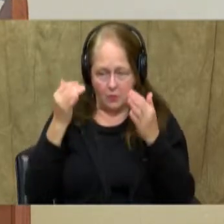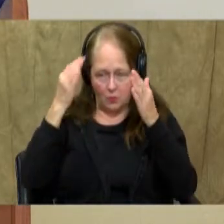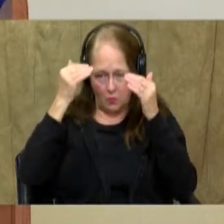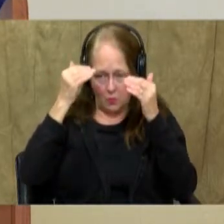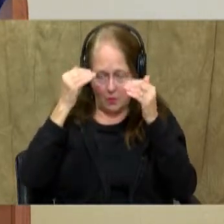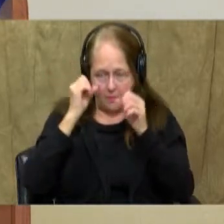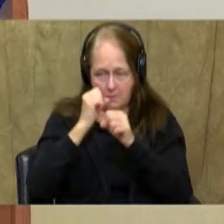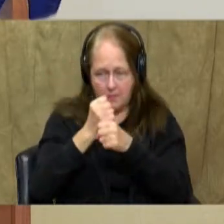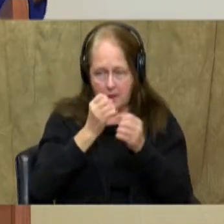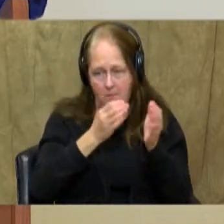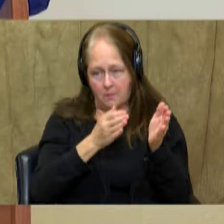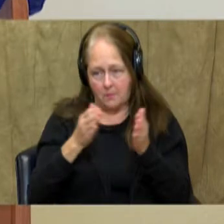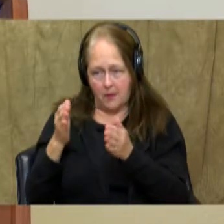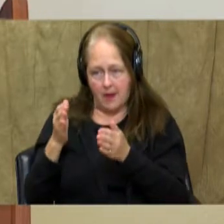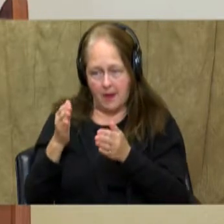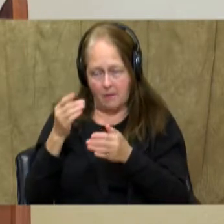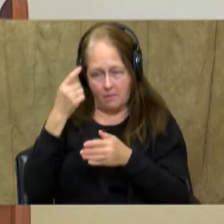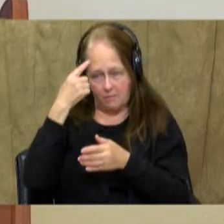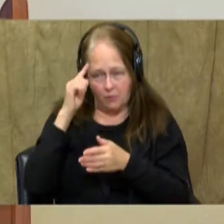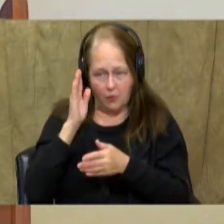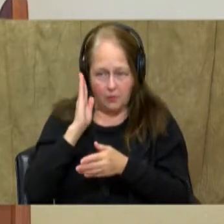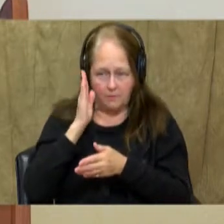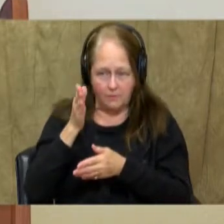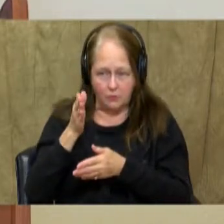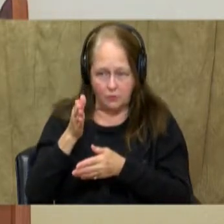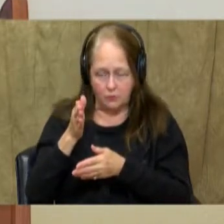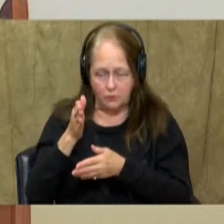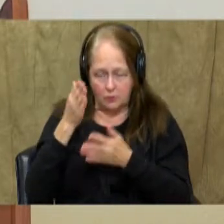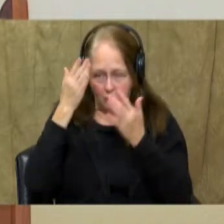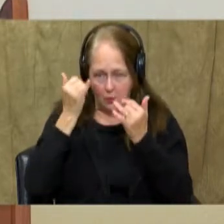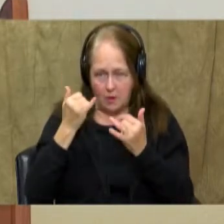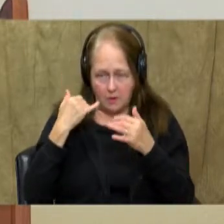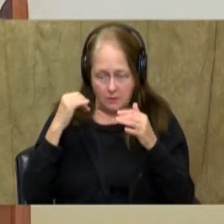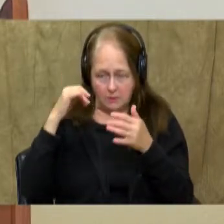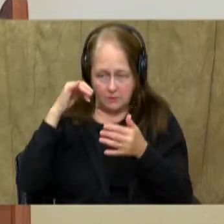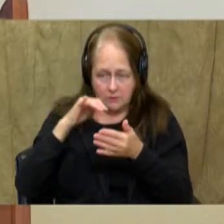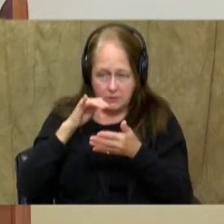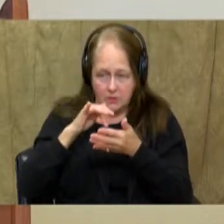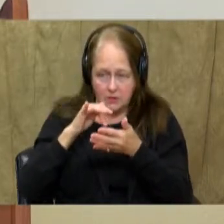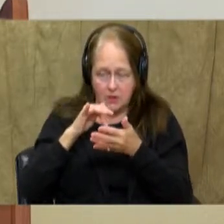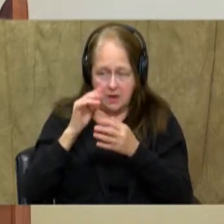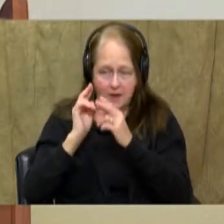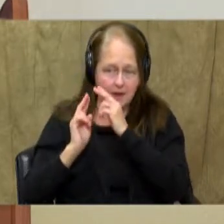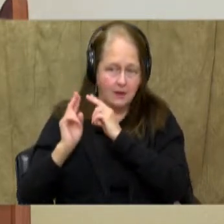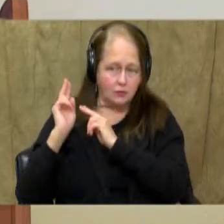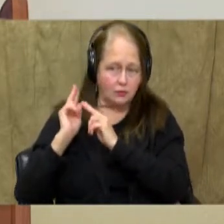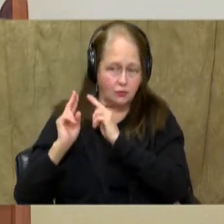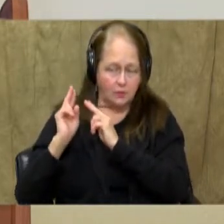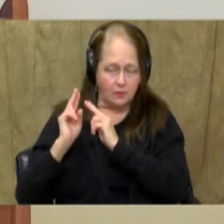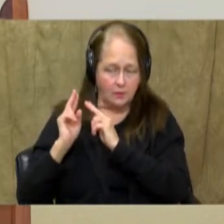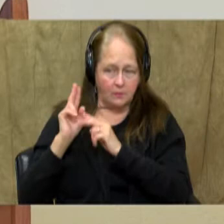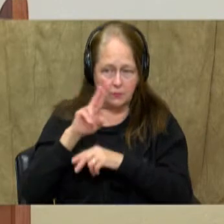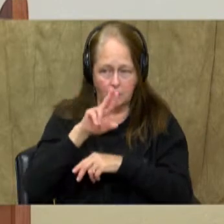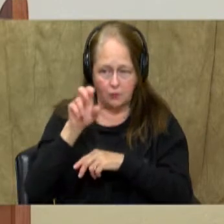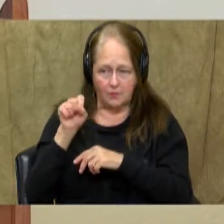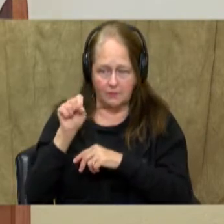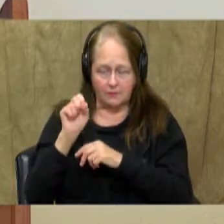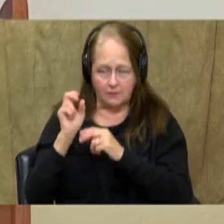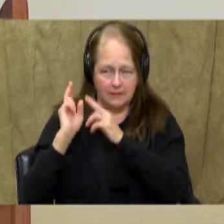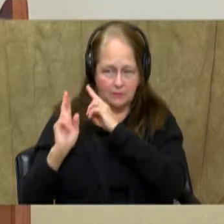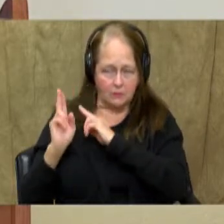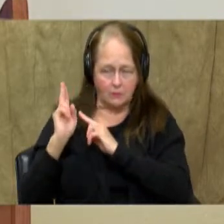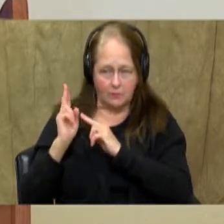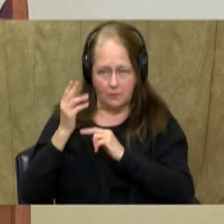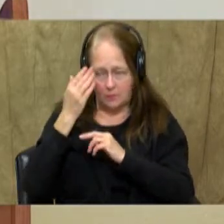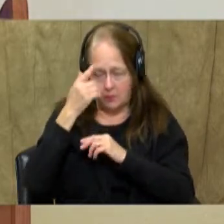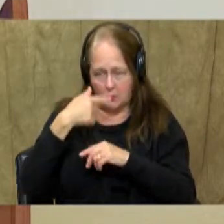make a plan for the future. That is the reason why we do study history, like United States history. And because we are